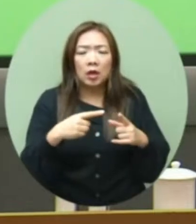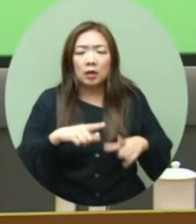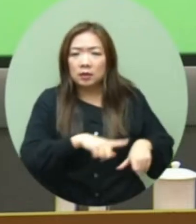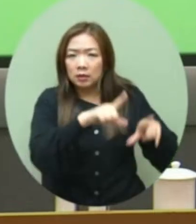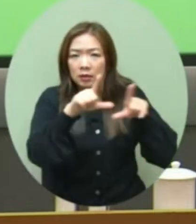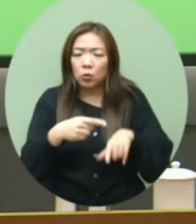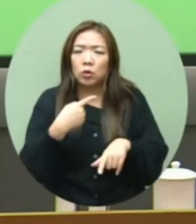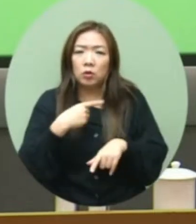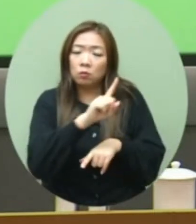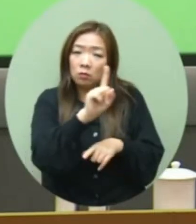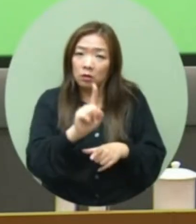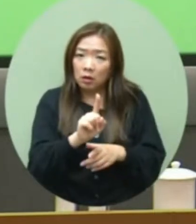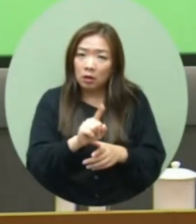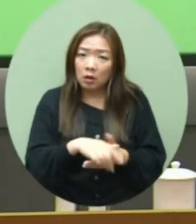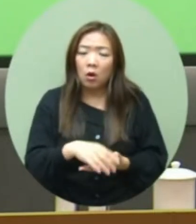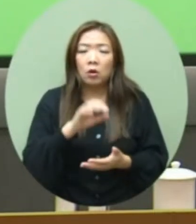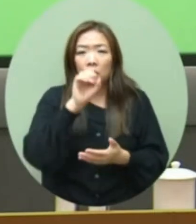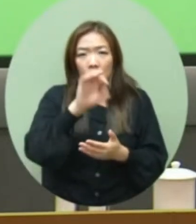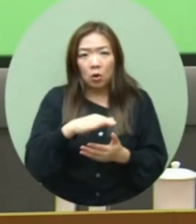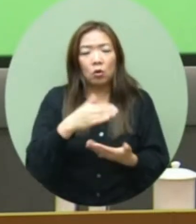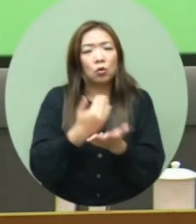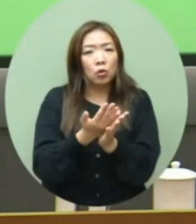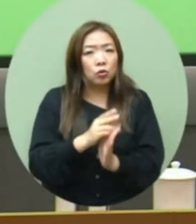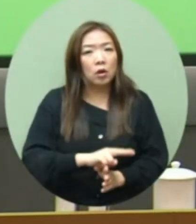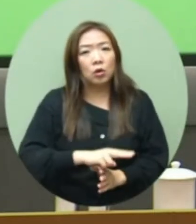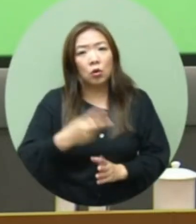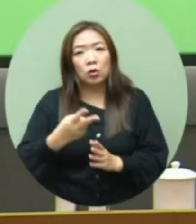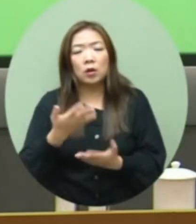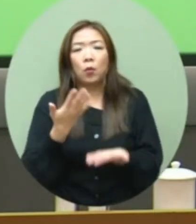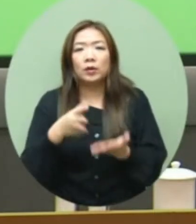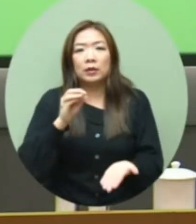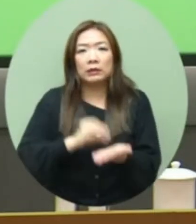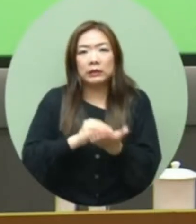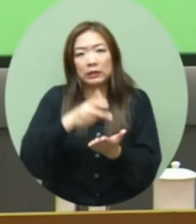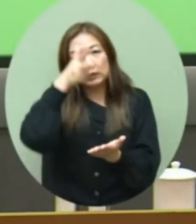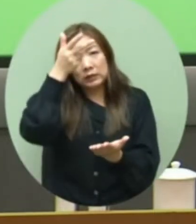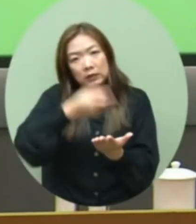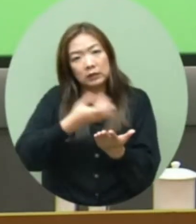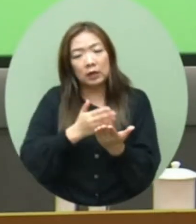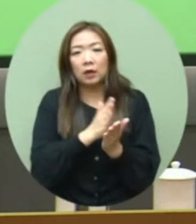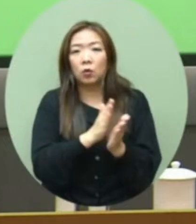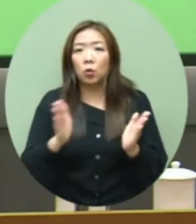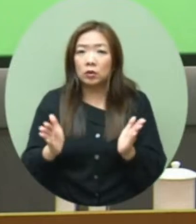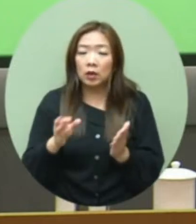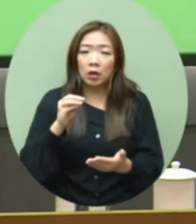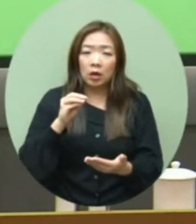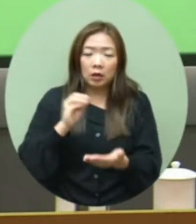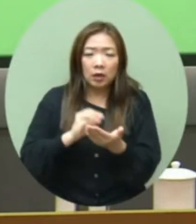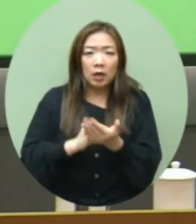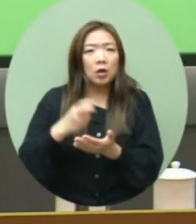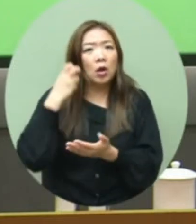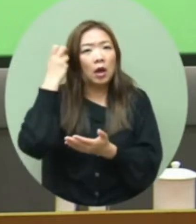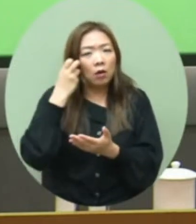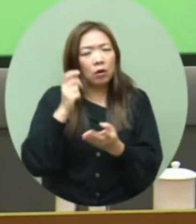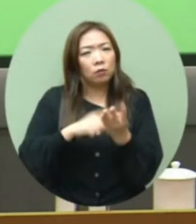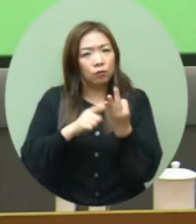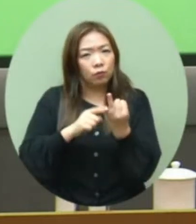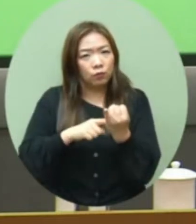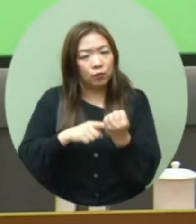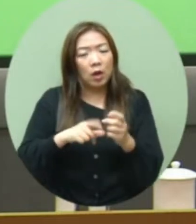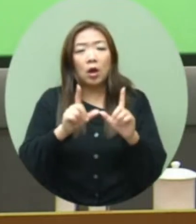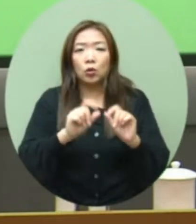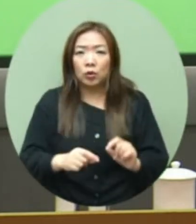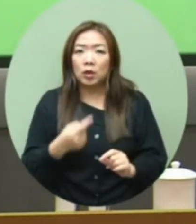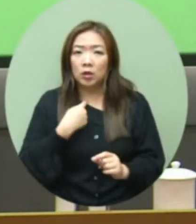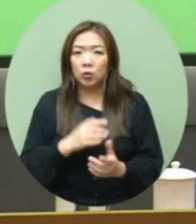are important because it's related to people's livelihood. So when it comes to policy formulation